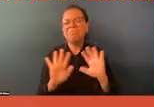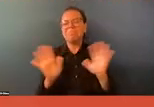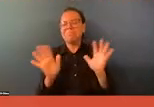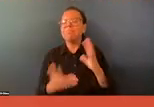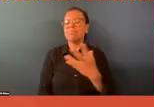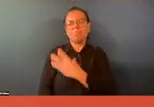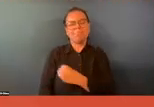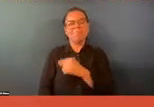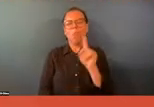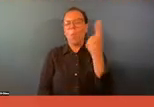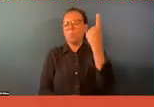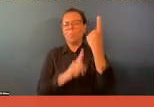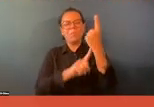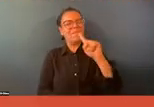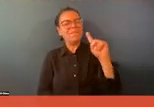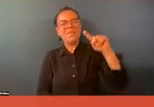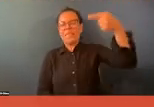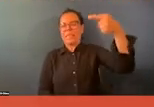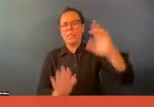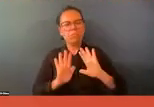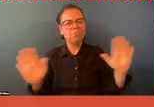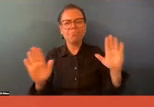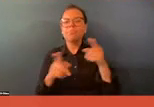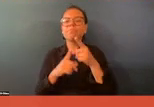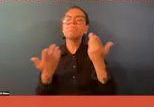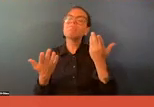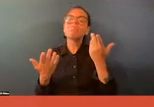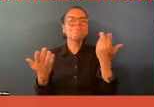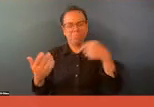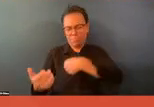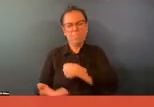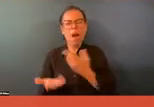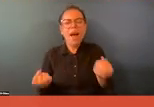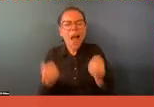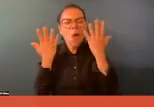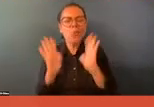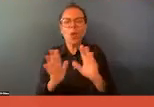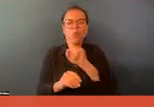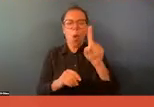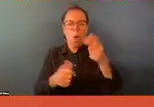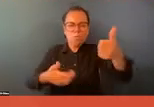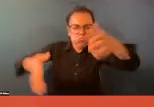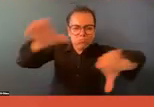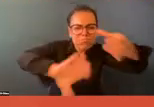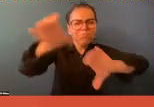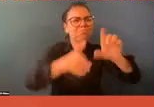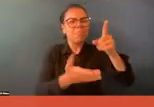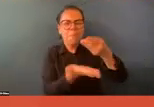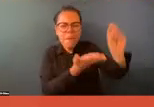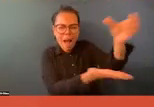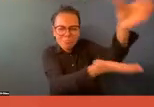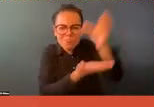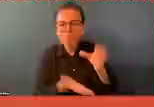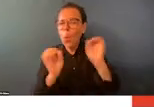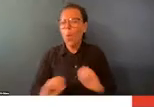processing, chemical preservatives, packaging, or waste. Next slide, please.